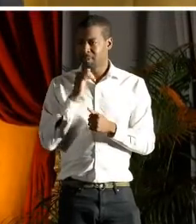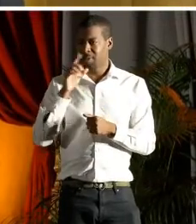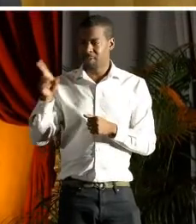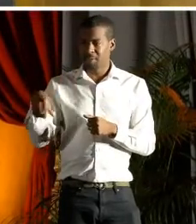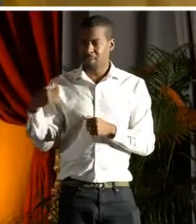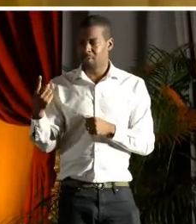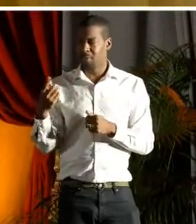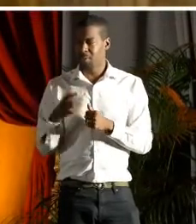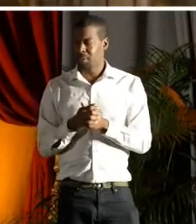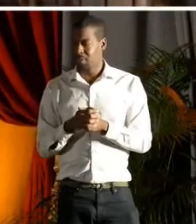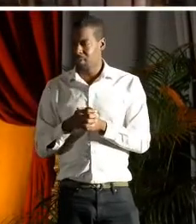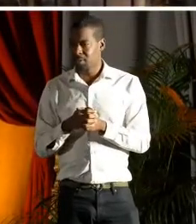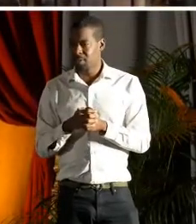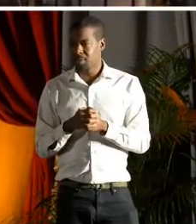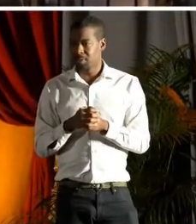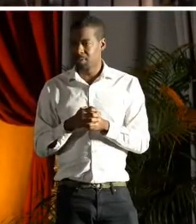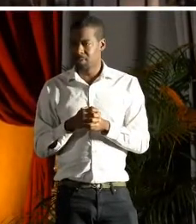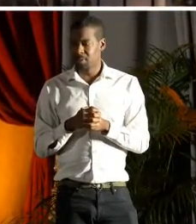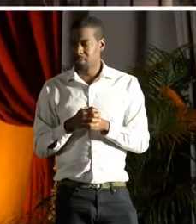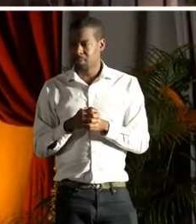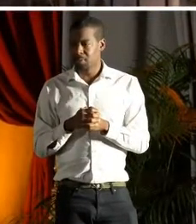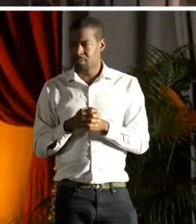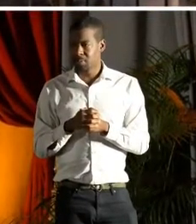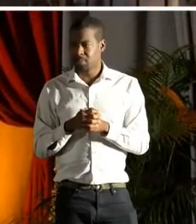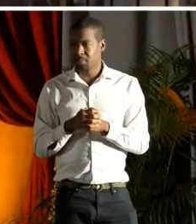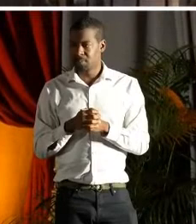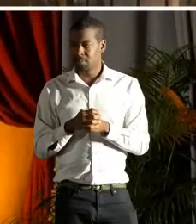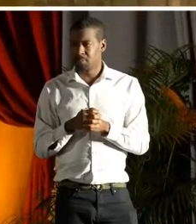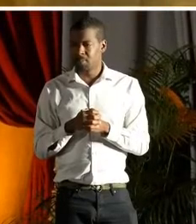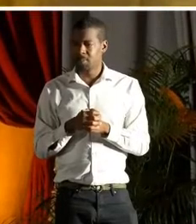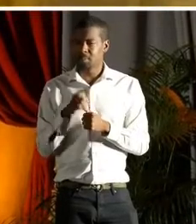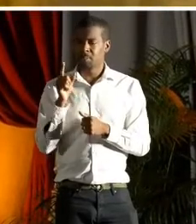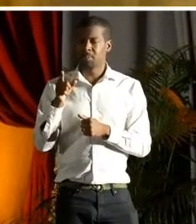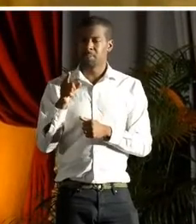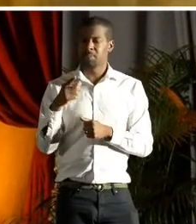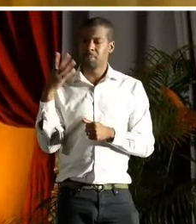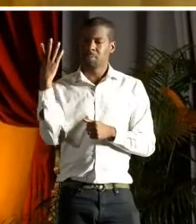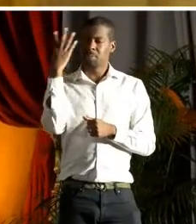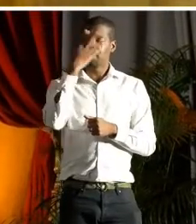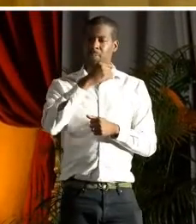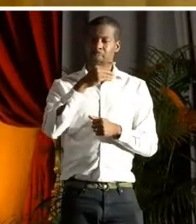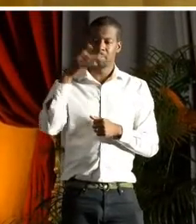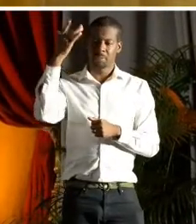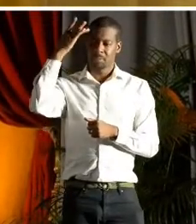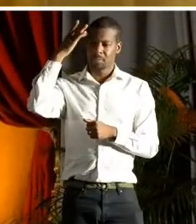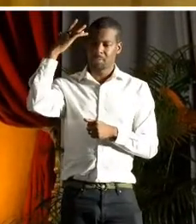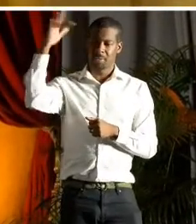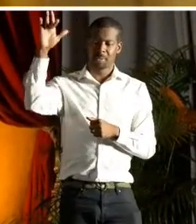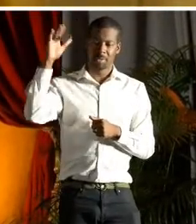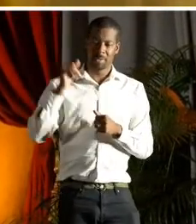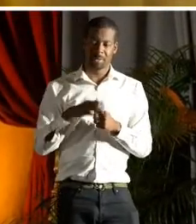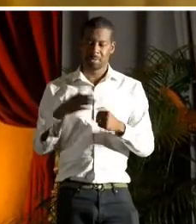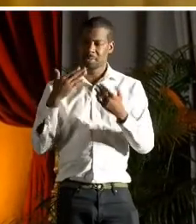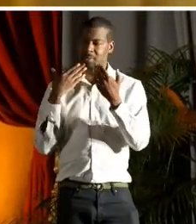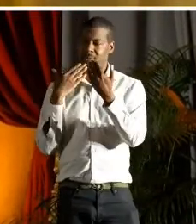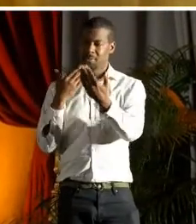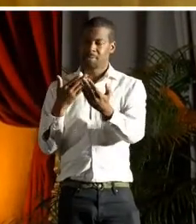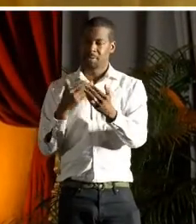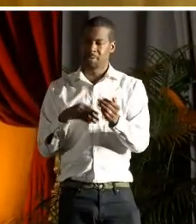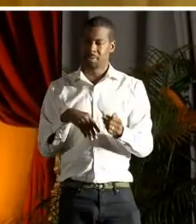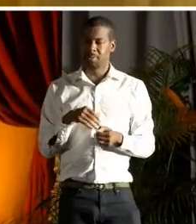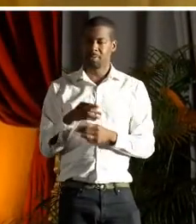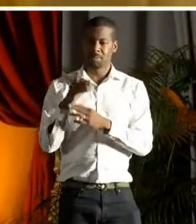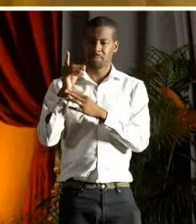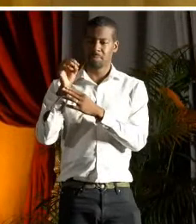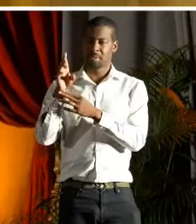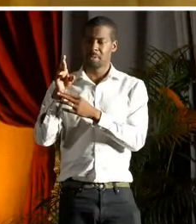she make this panel happen, she did it with grace and intelligence. Thank you, Dr.